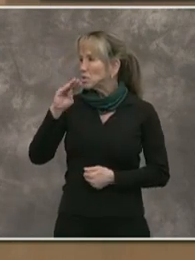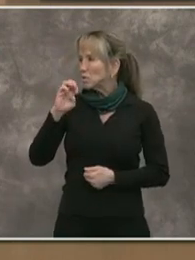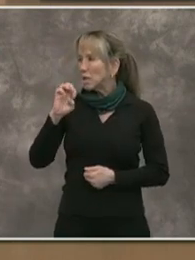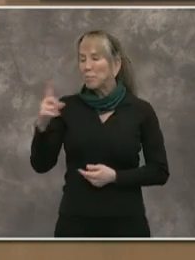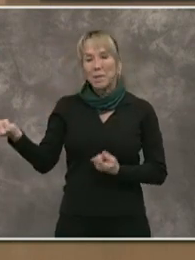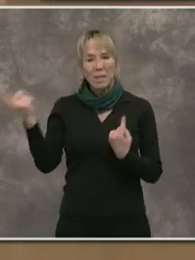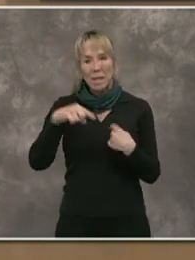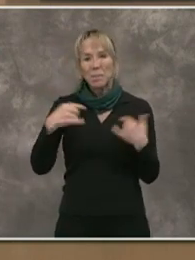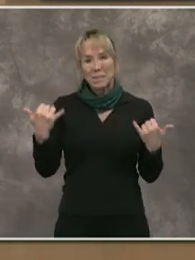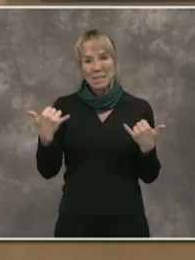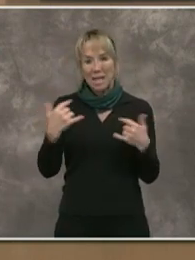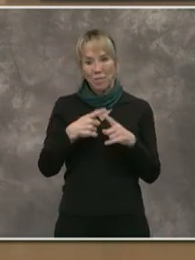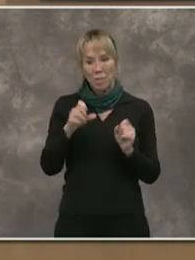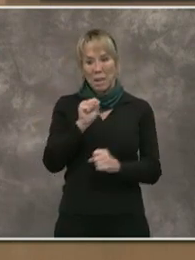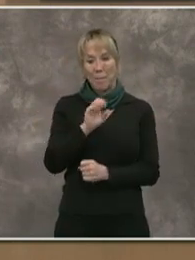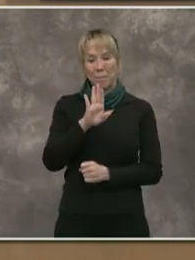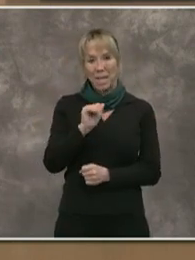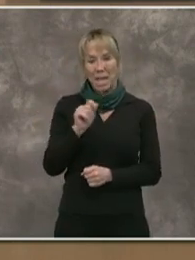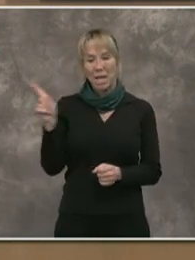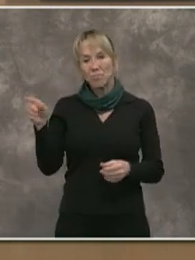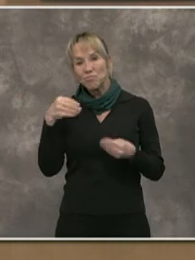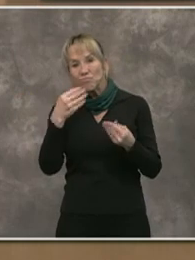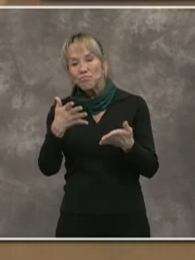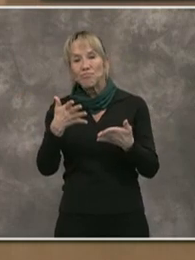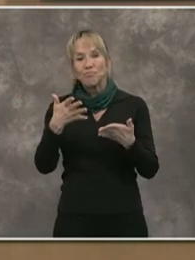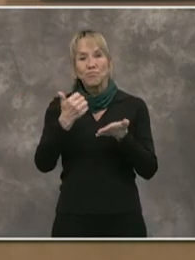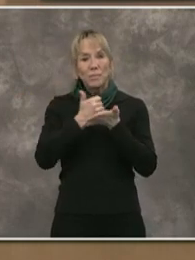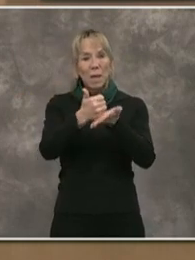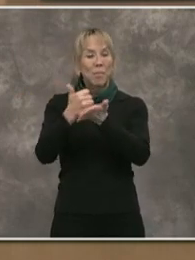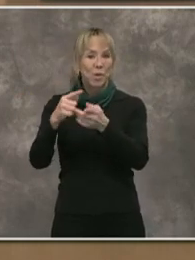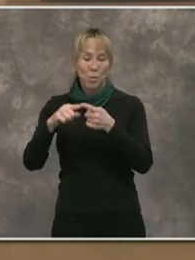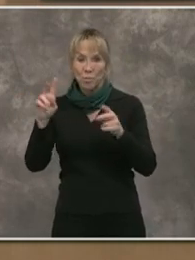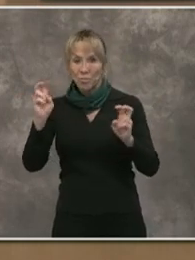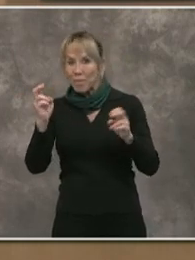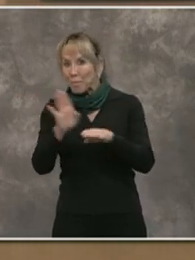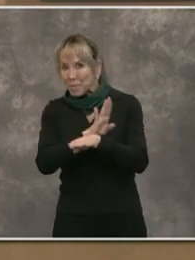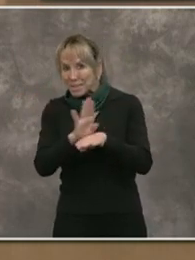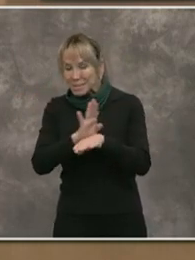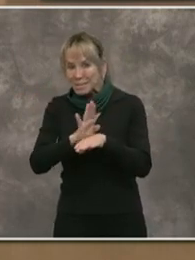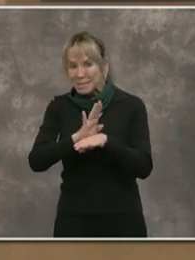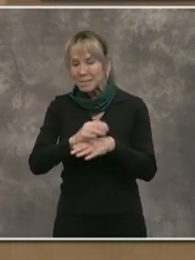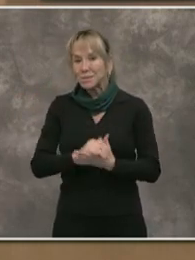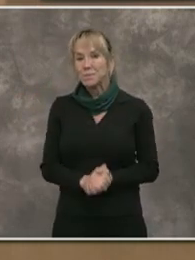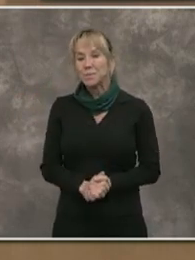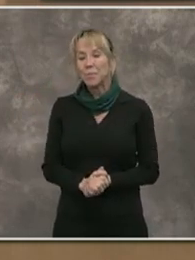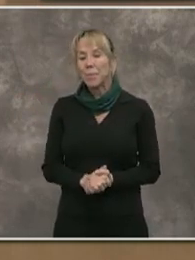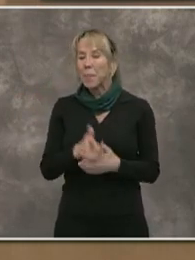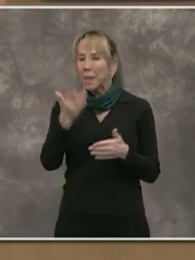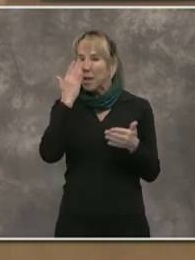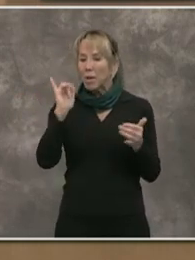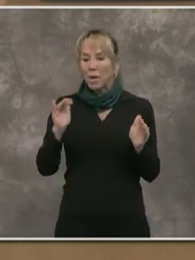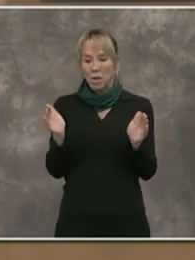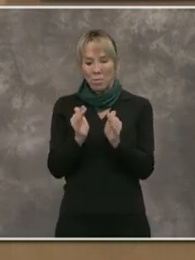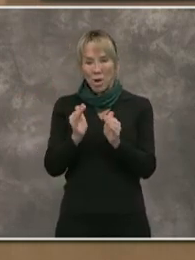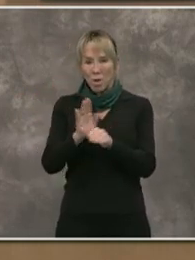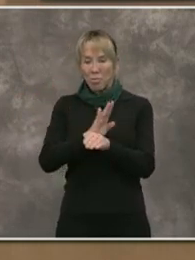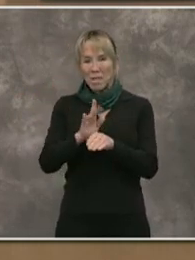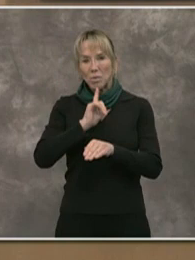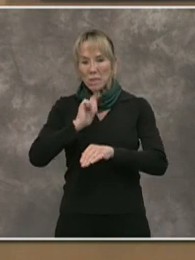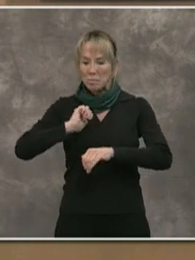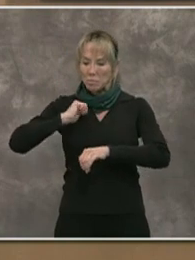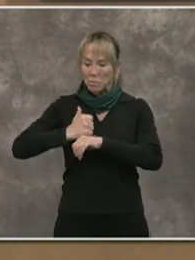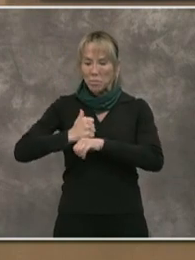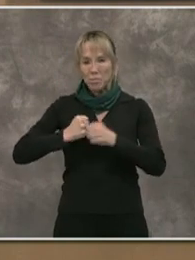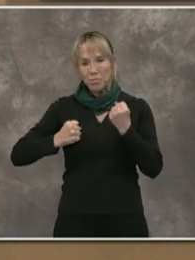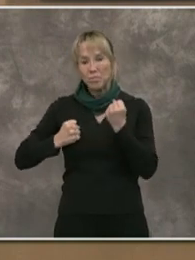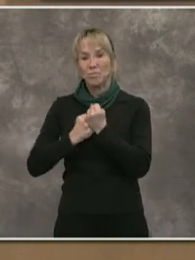us today to offer assistance to our business community. You know, as I said at the beginning, small businesses are the backbone of this